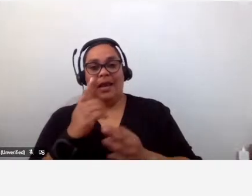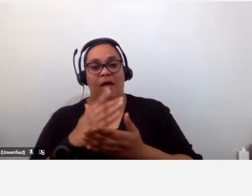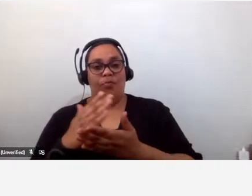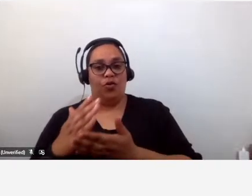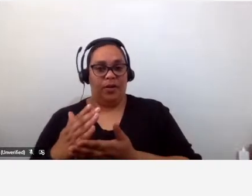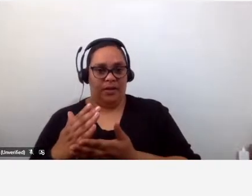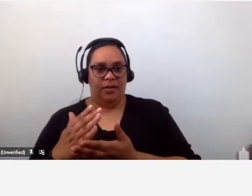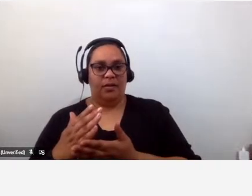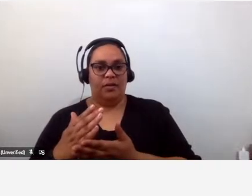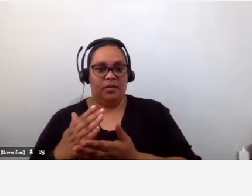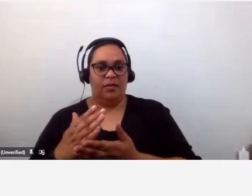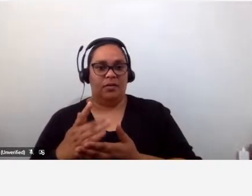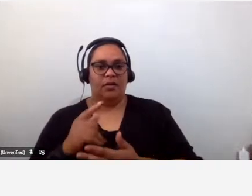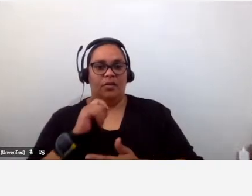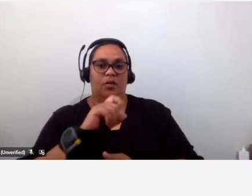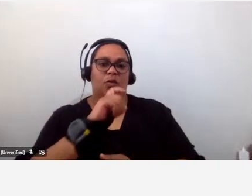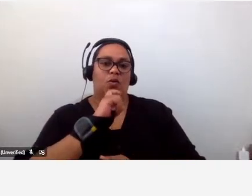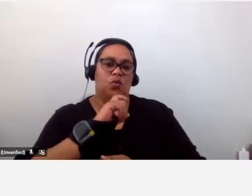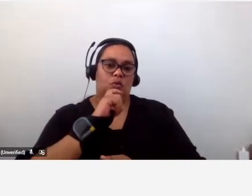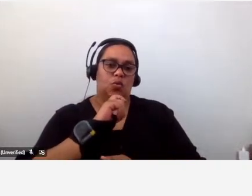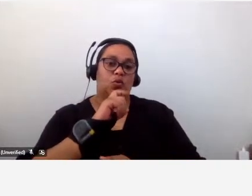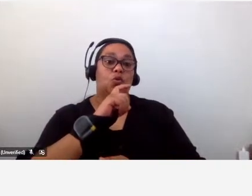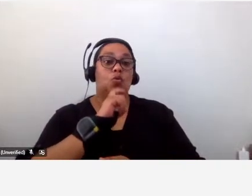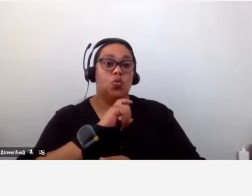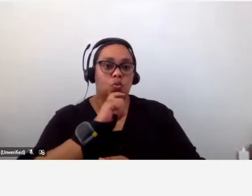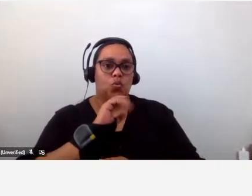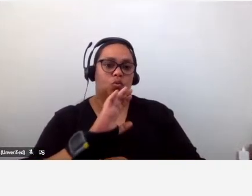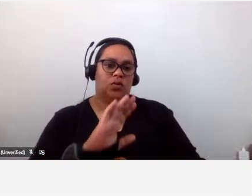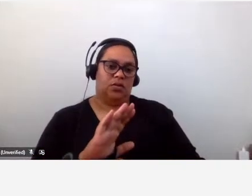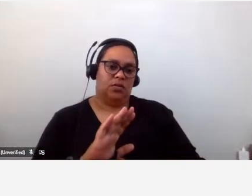libraries are utilized, are used?